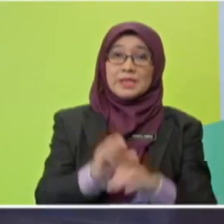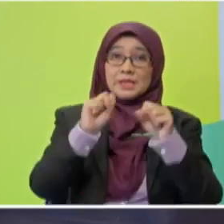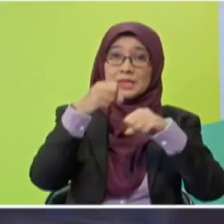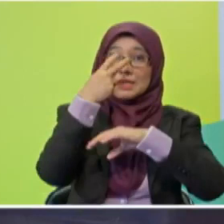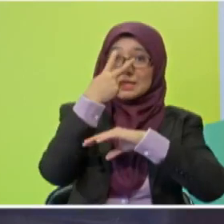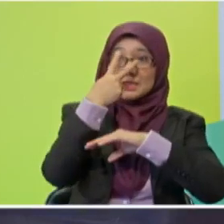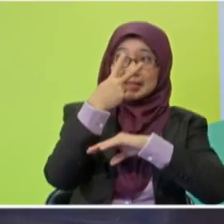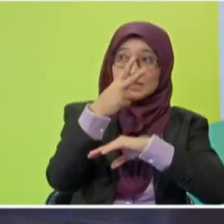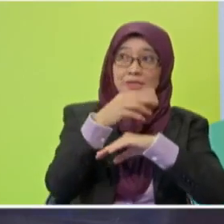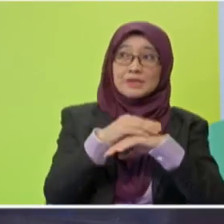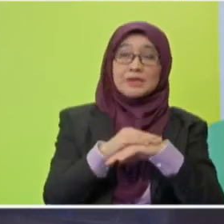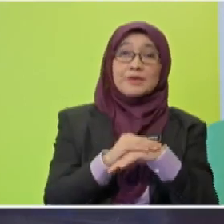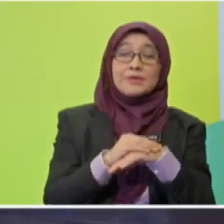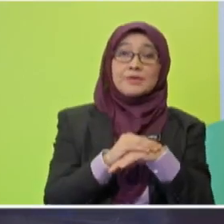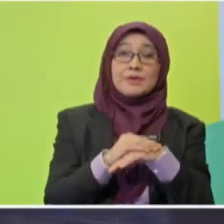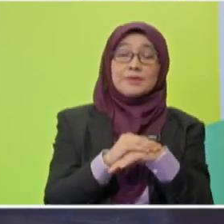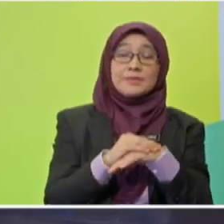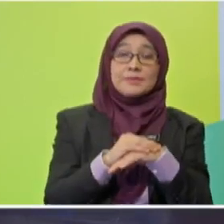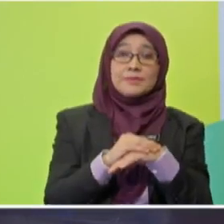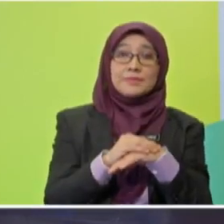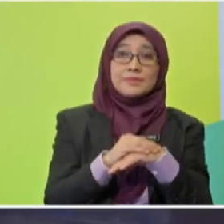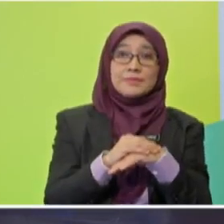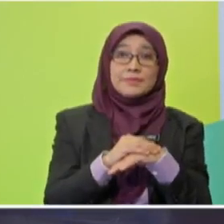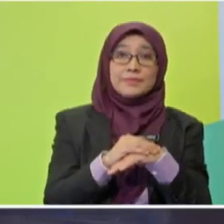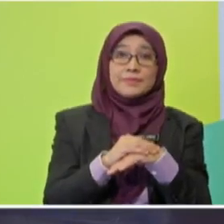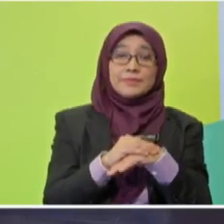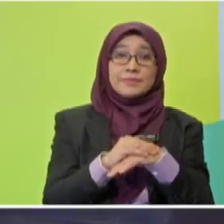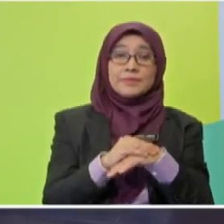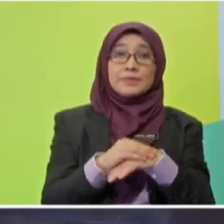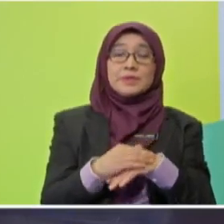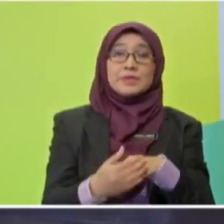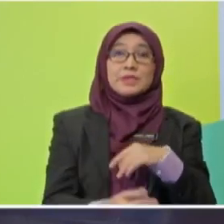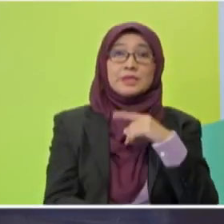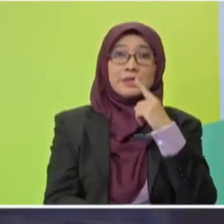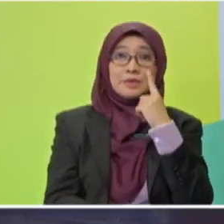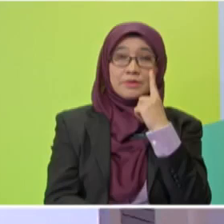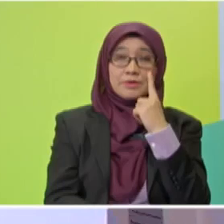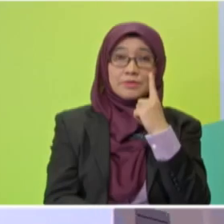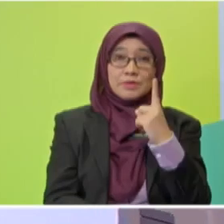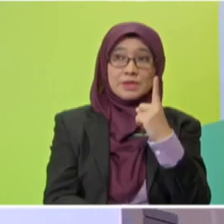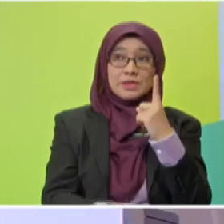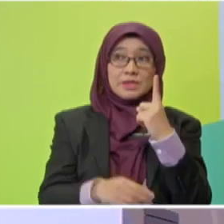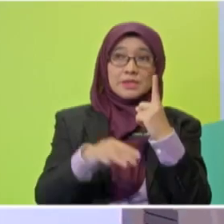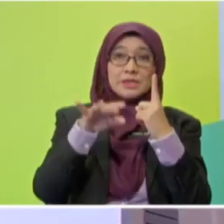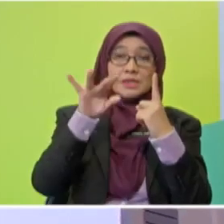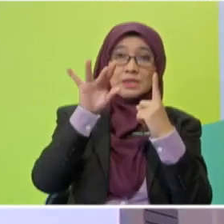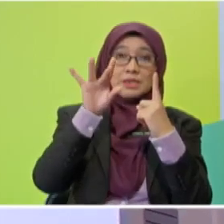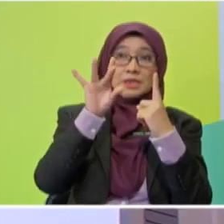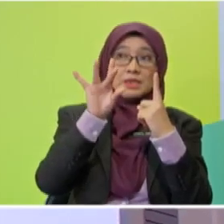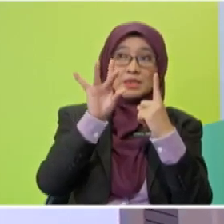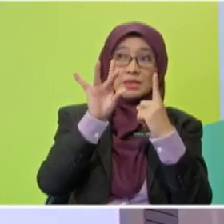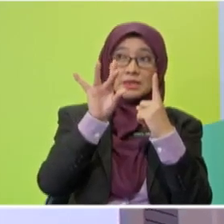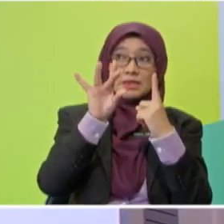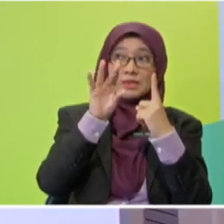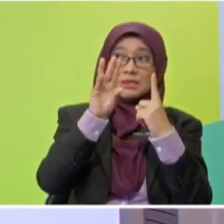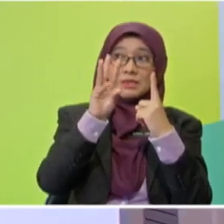We place the 1 here. We place the 6 and we have also 8. Yeah. And where's